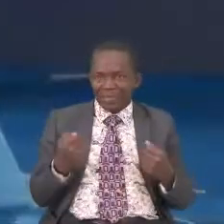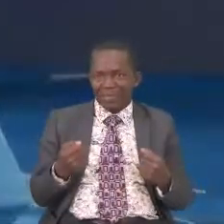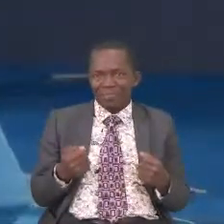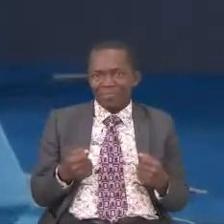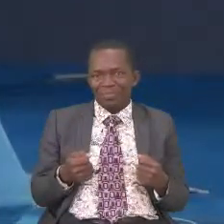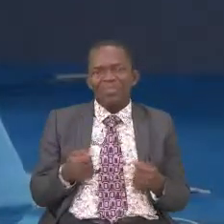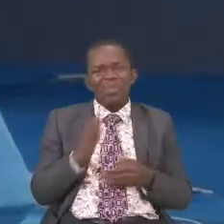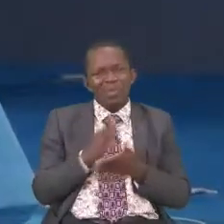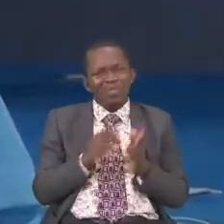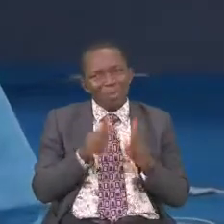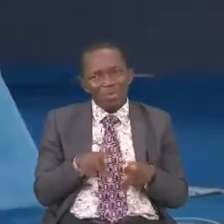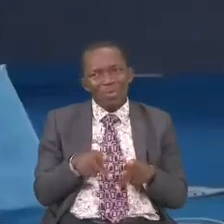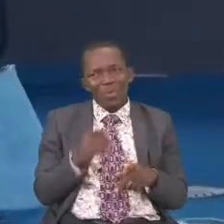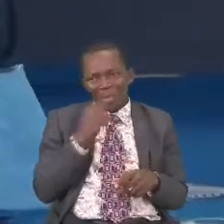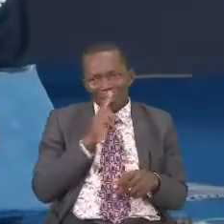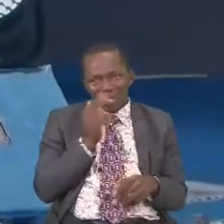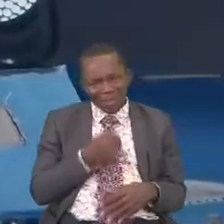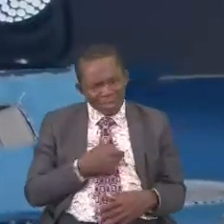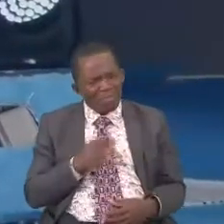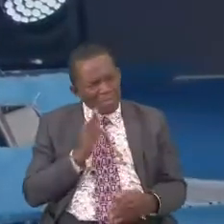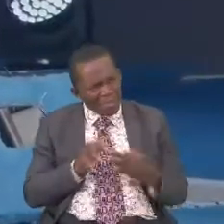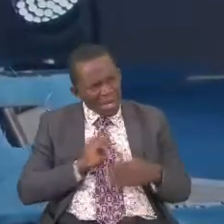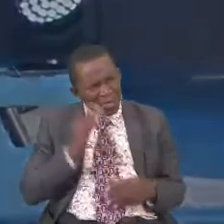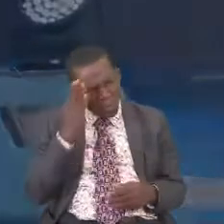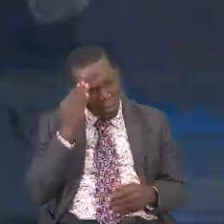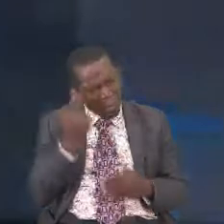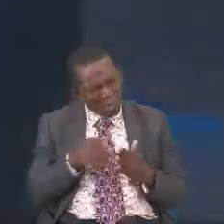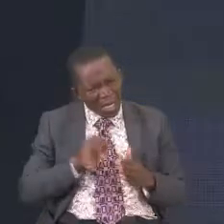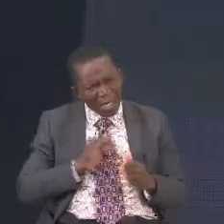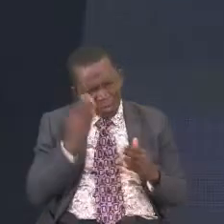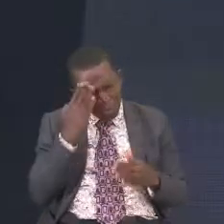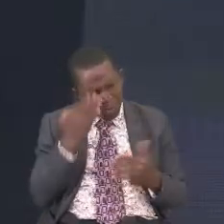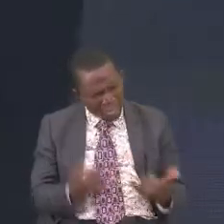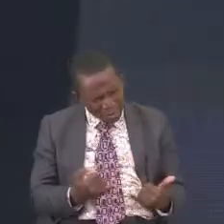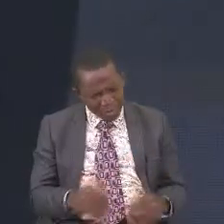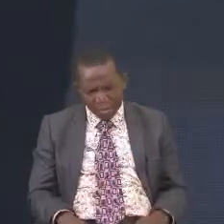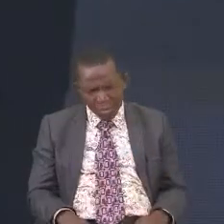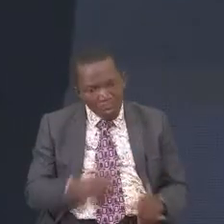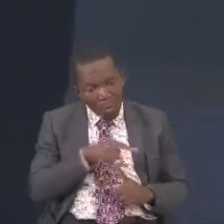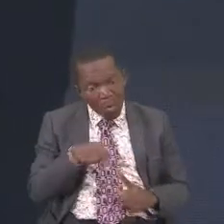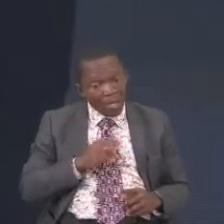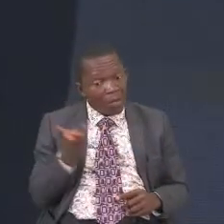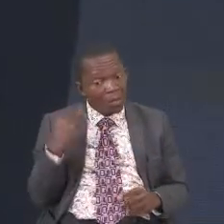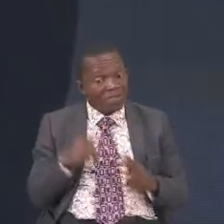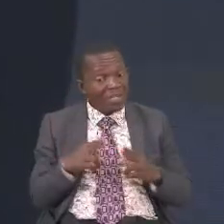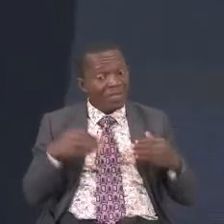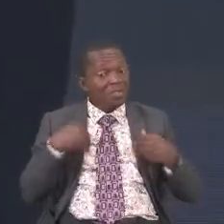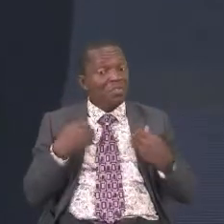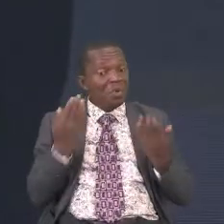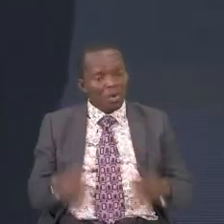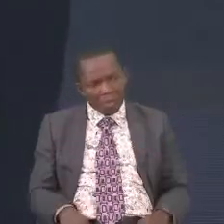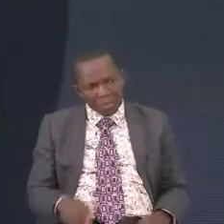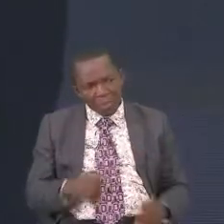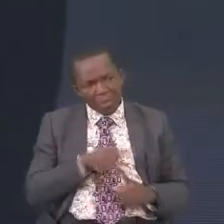some people say, if I knew what I know now, when I was strong, when I was young, if I